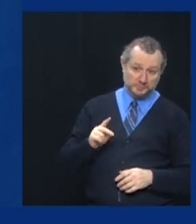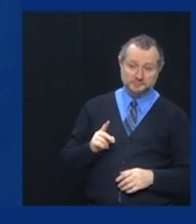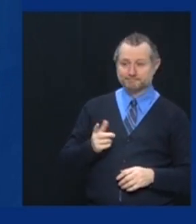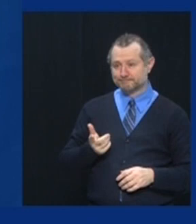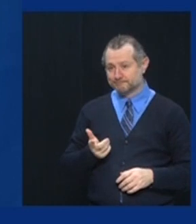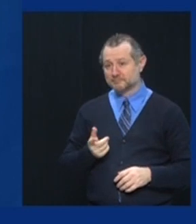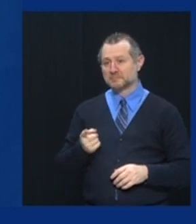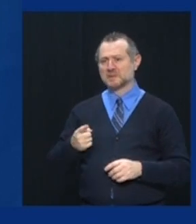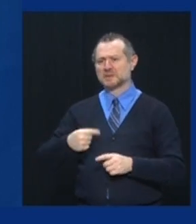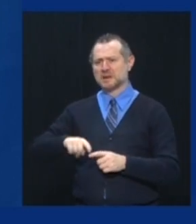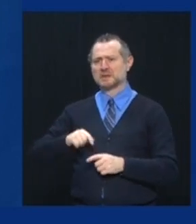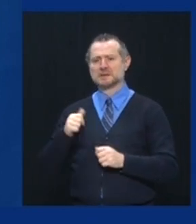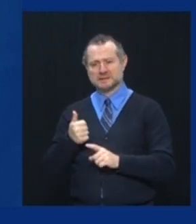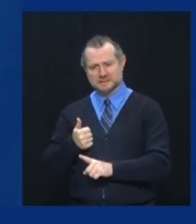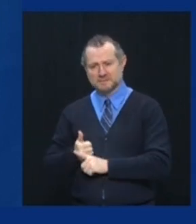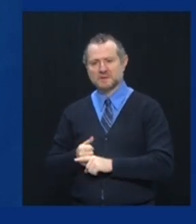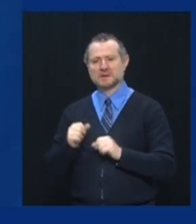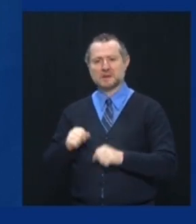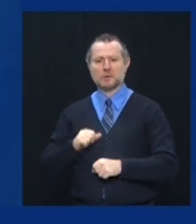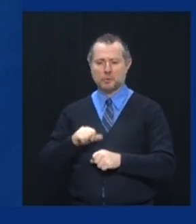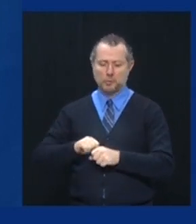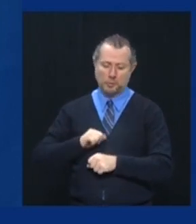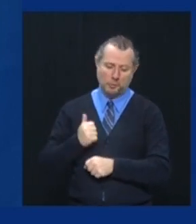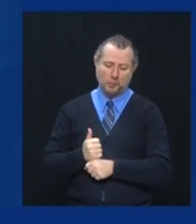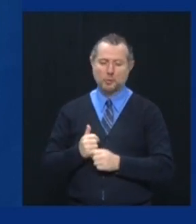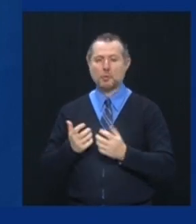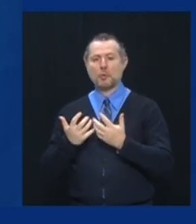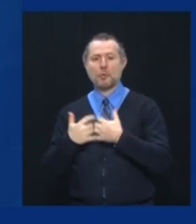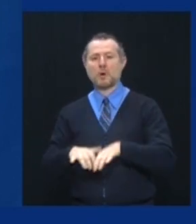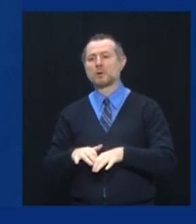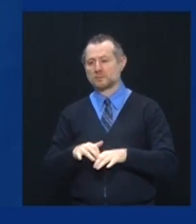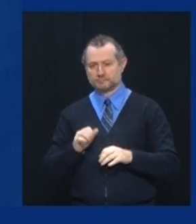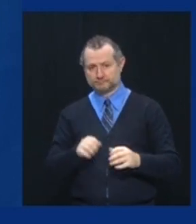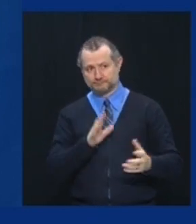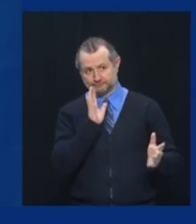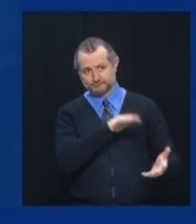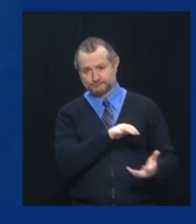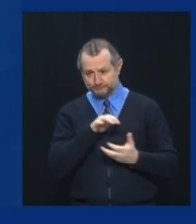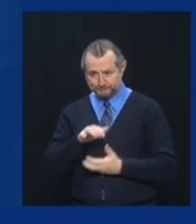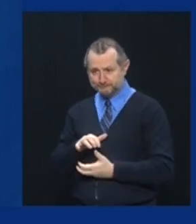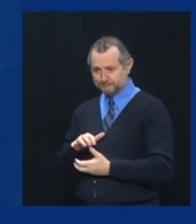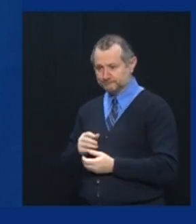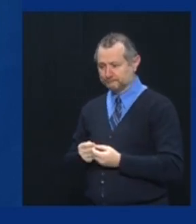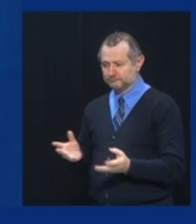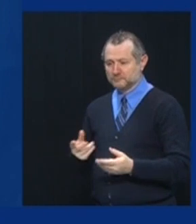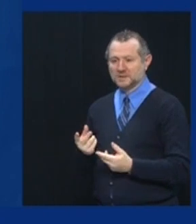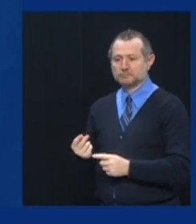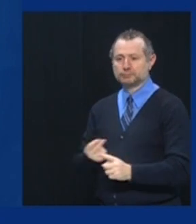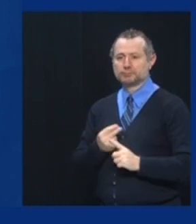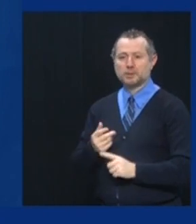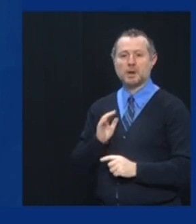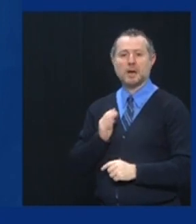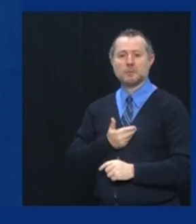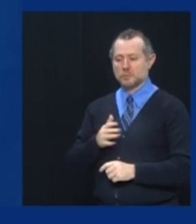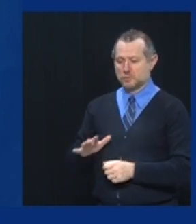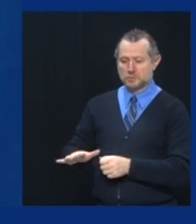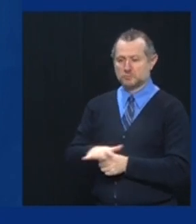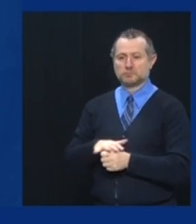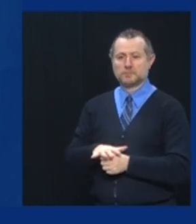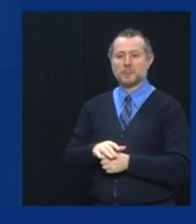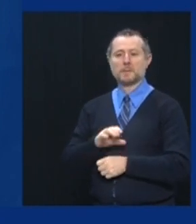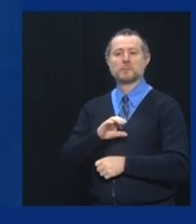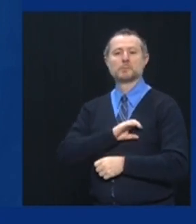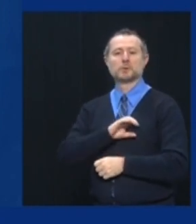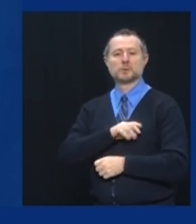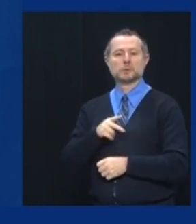they can organize their own distribution system and vaccination system. The